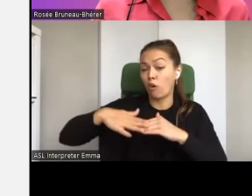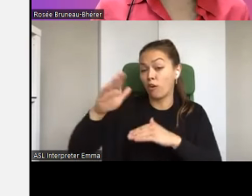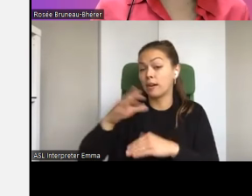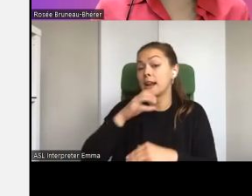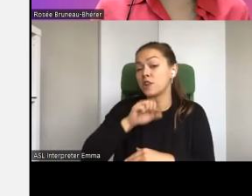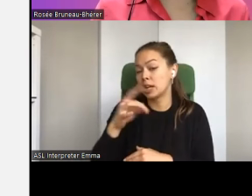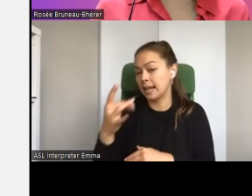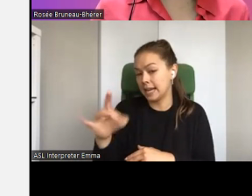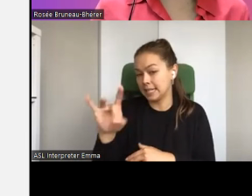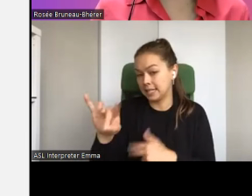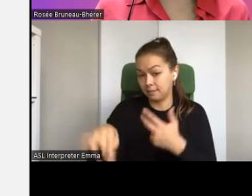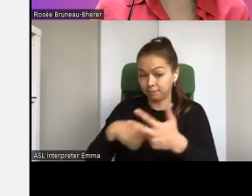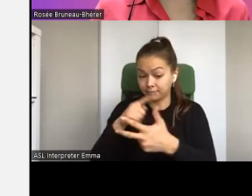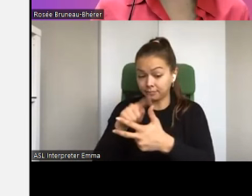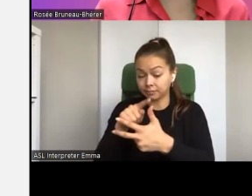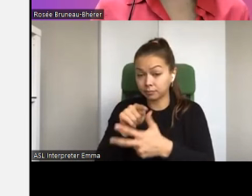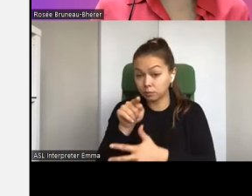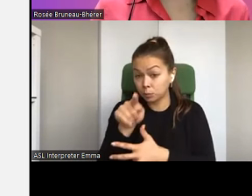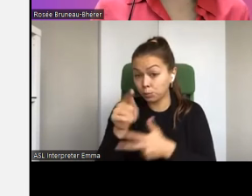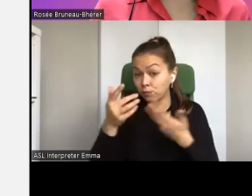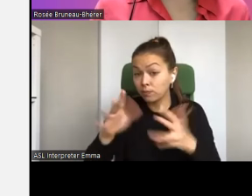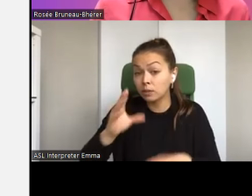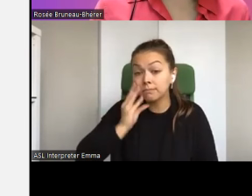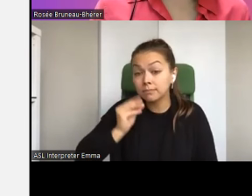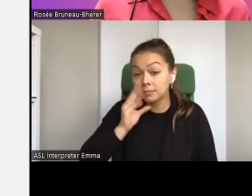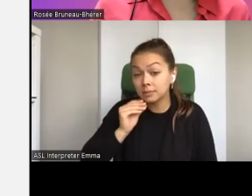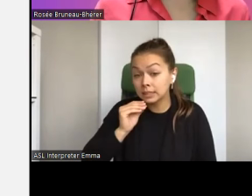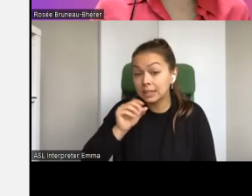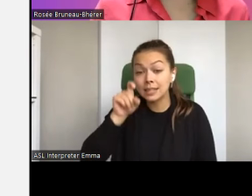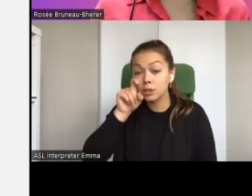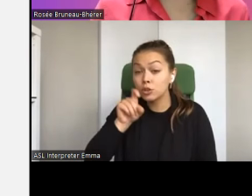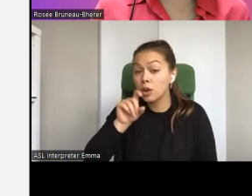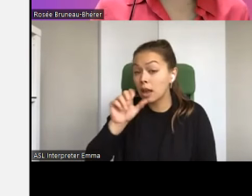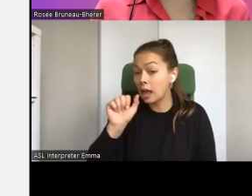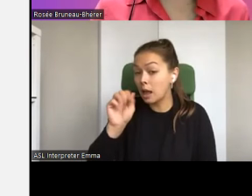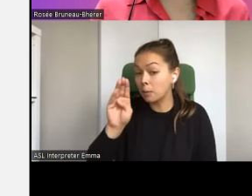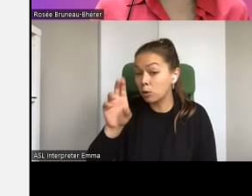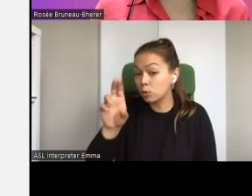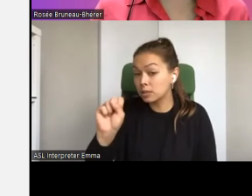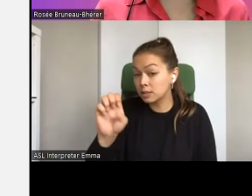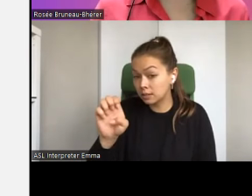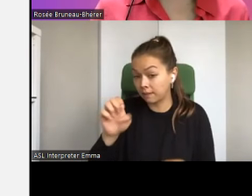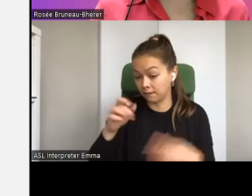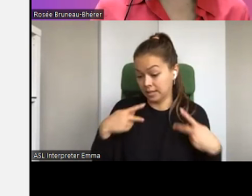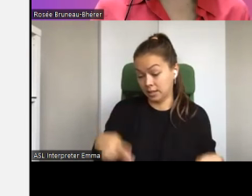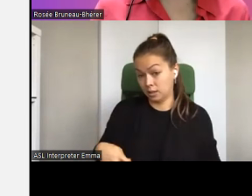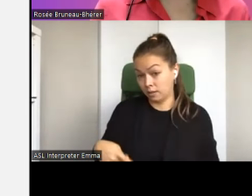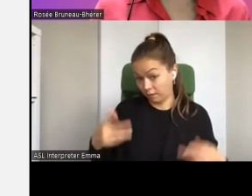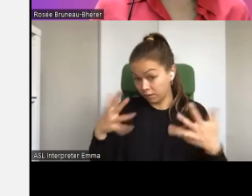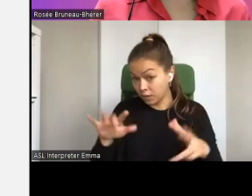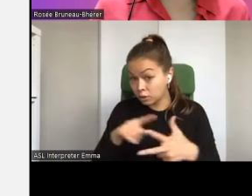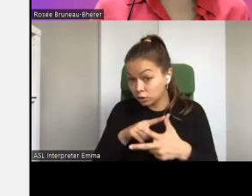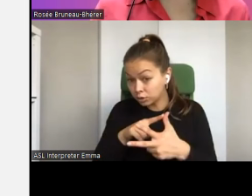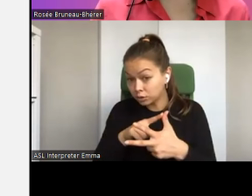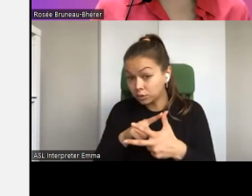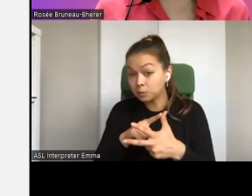you experienced sexual abuse in your physical abuse, or were you exposed to